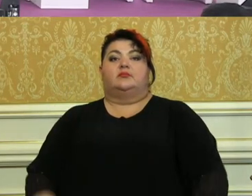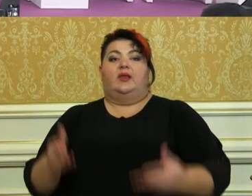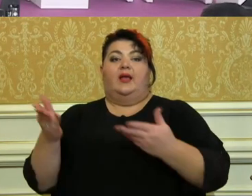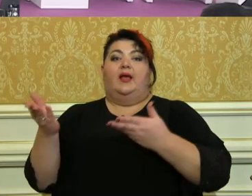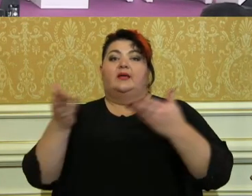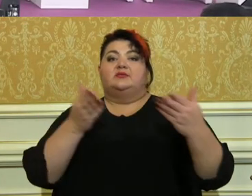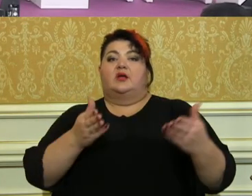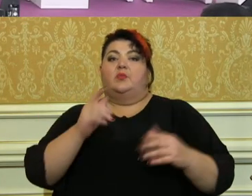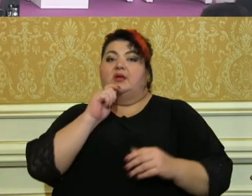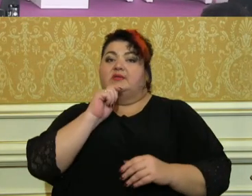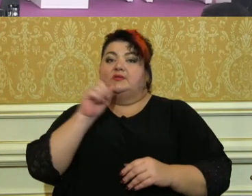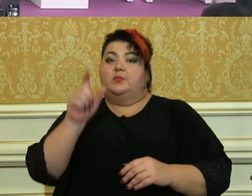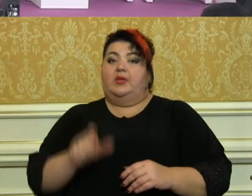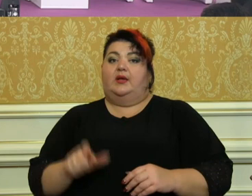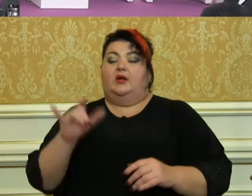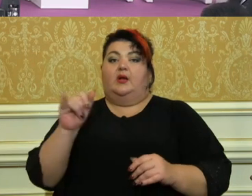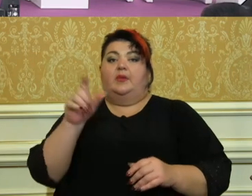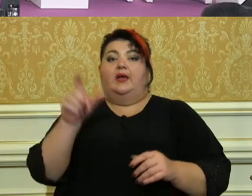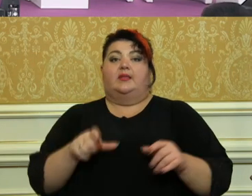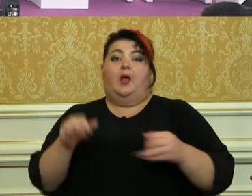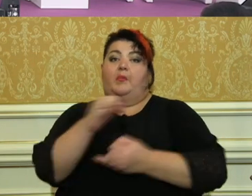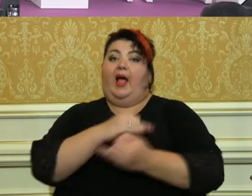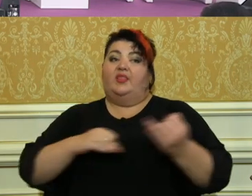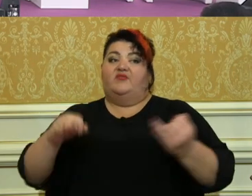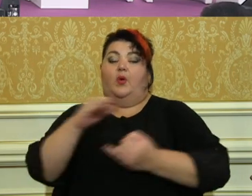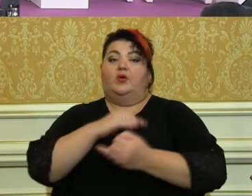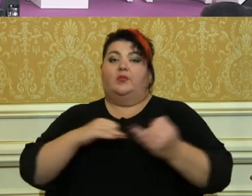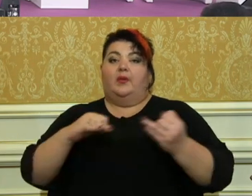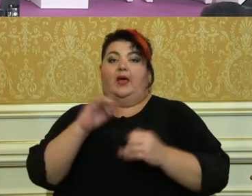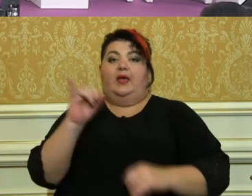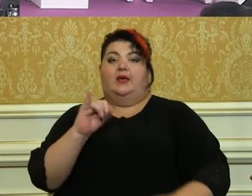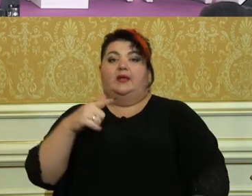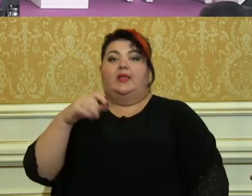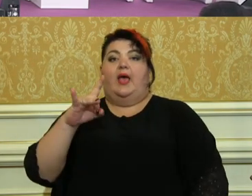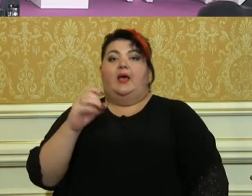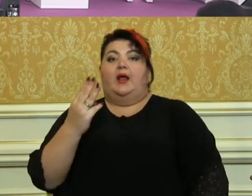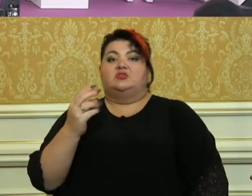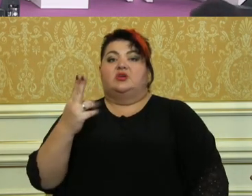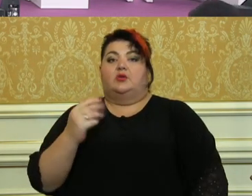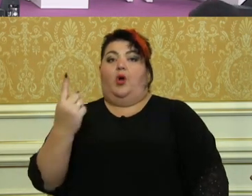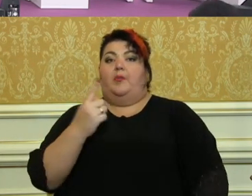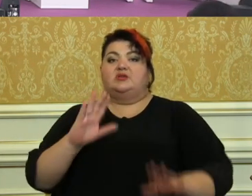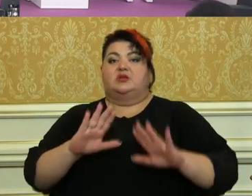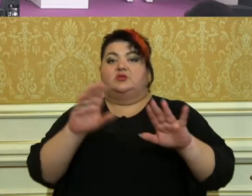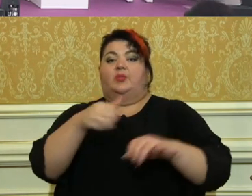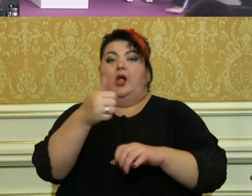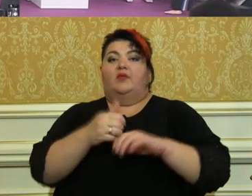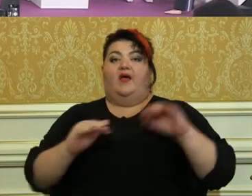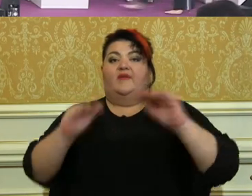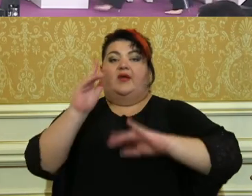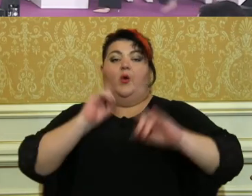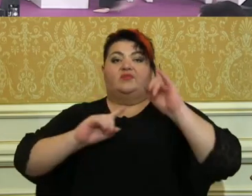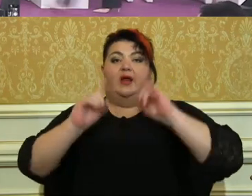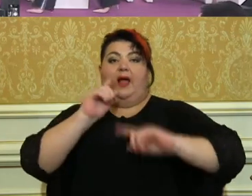We always would like to invite the speakers for the discussion platform. Irina Geraschenko, First Deputy Speaker of